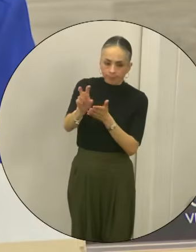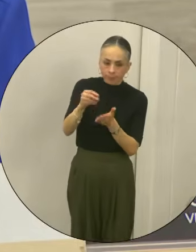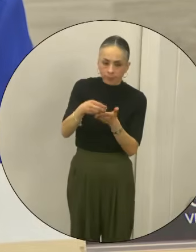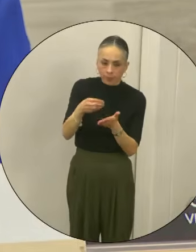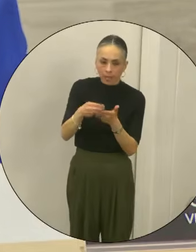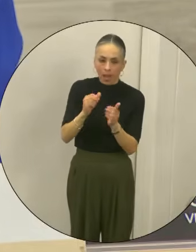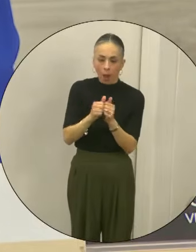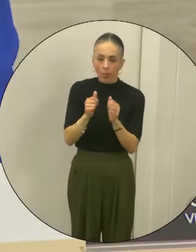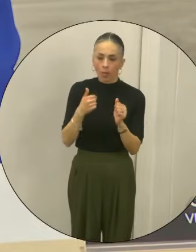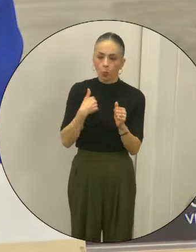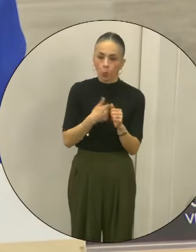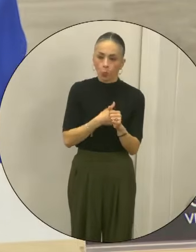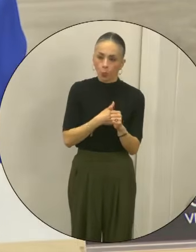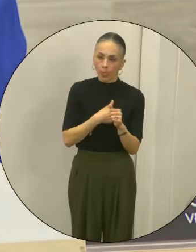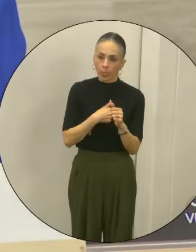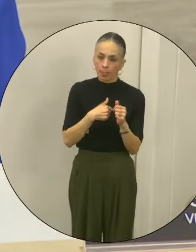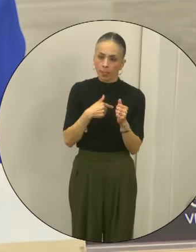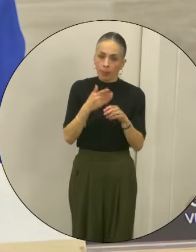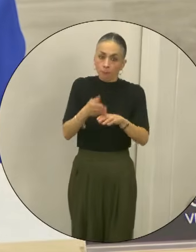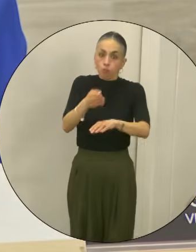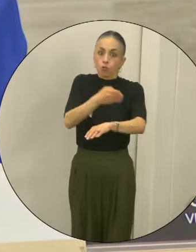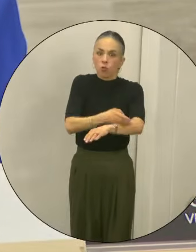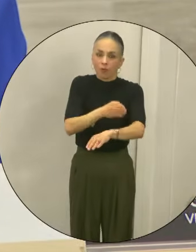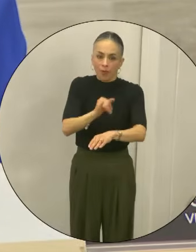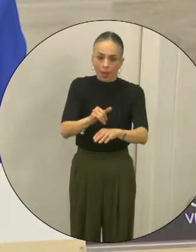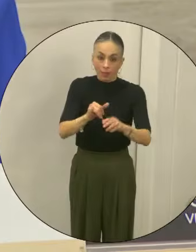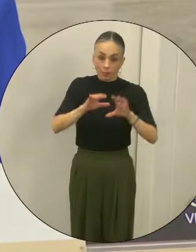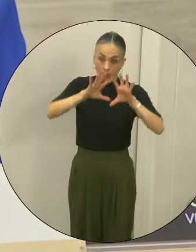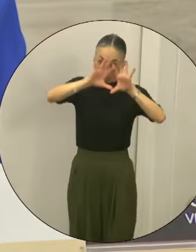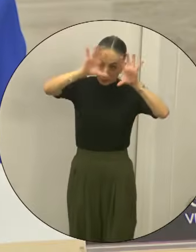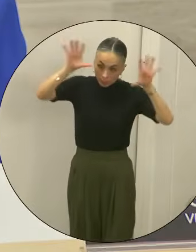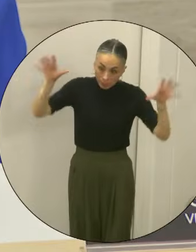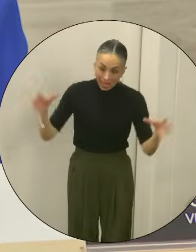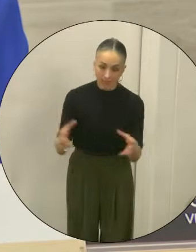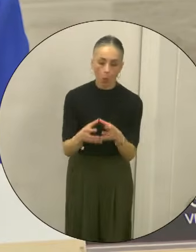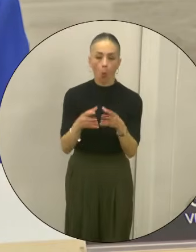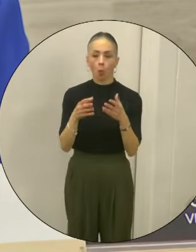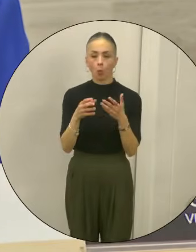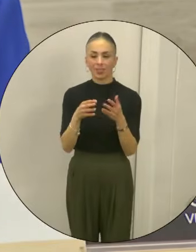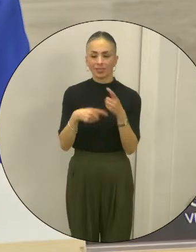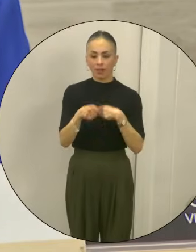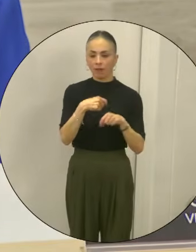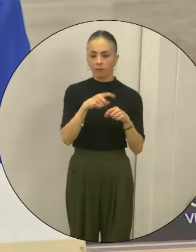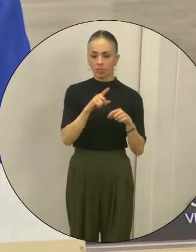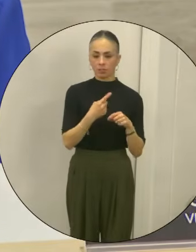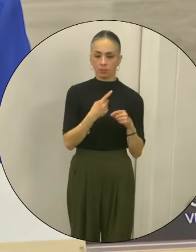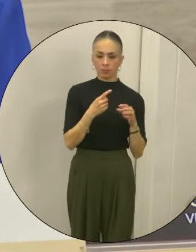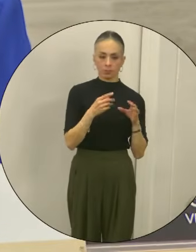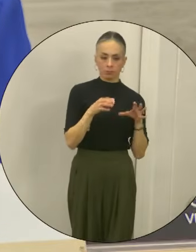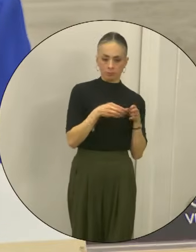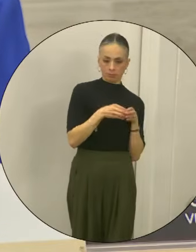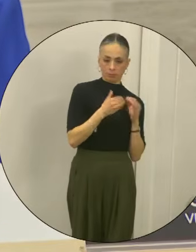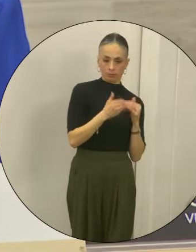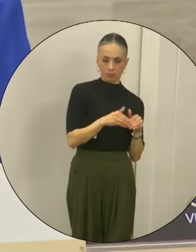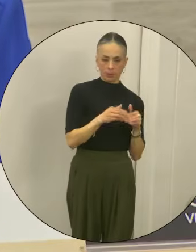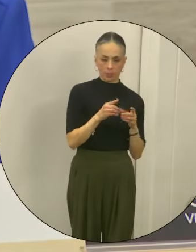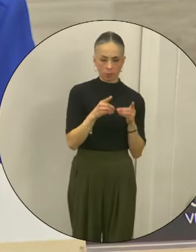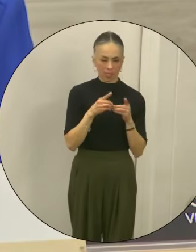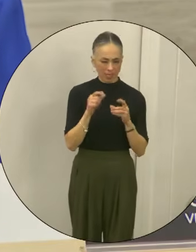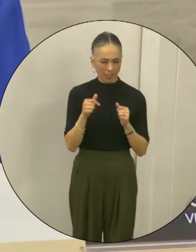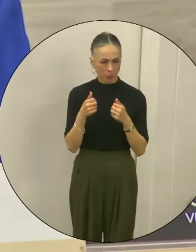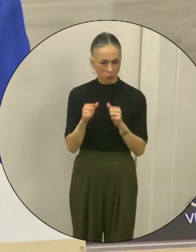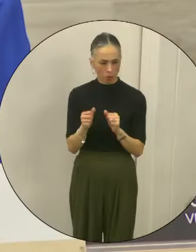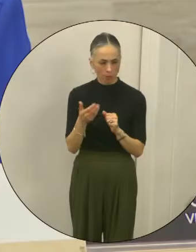a whole instead of just our school district. And so I'm just asking, has that been tried before?